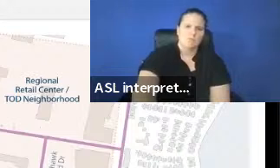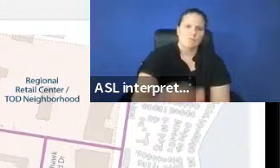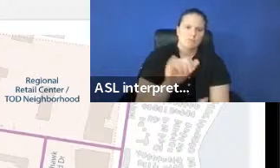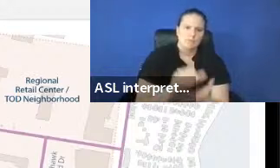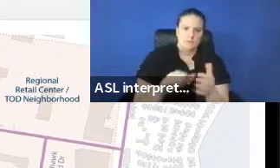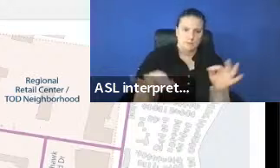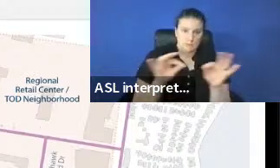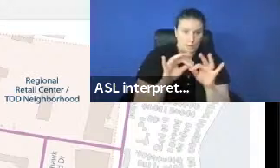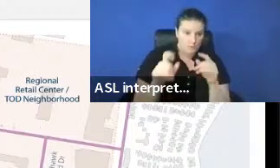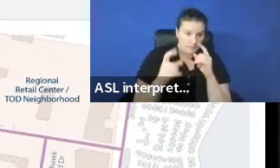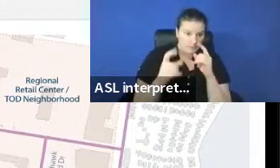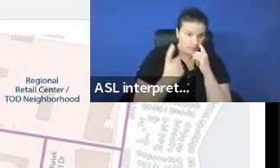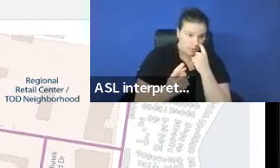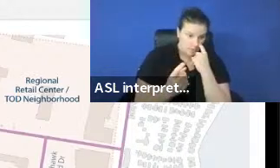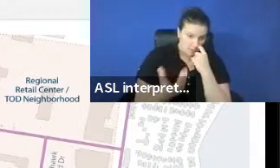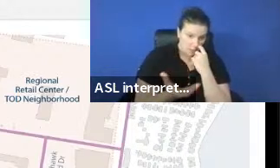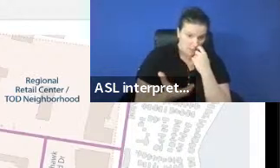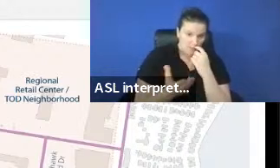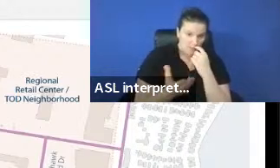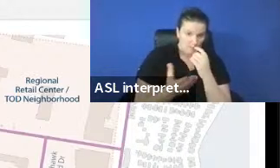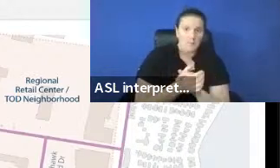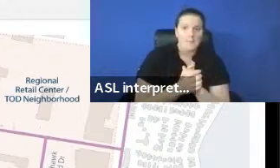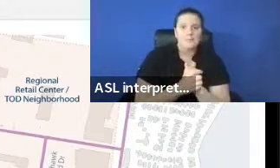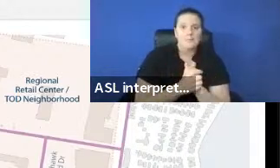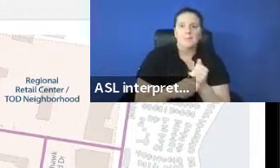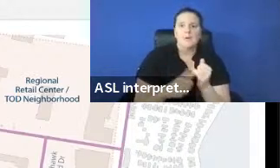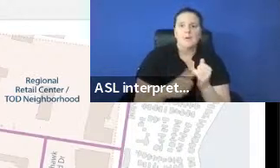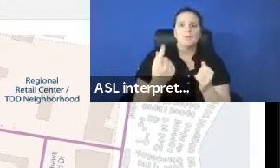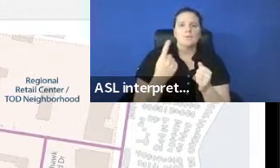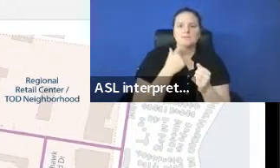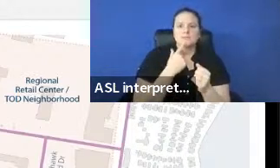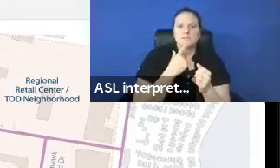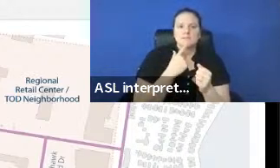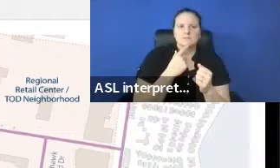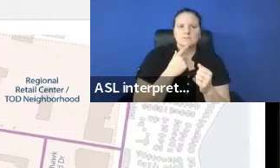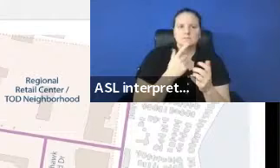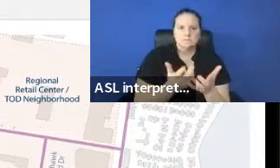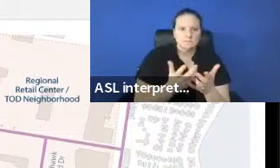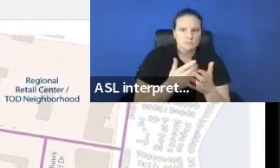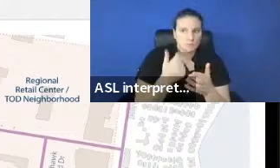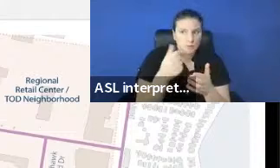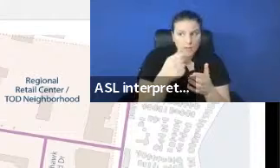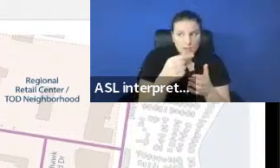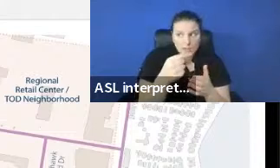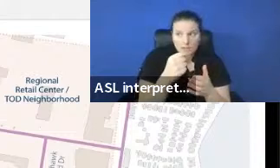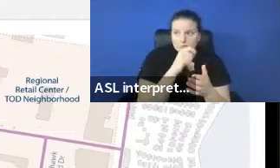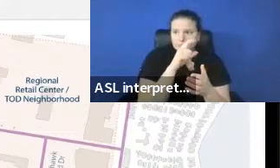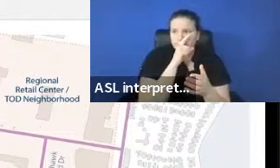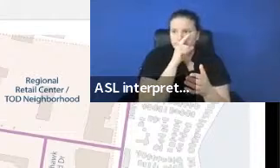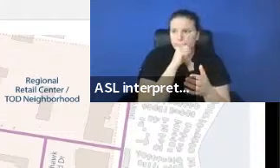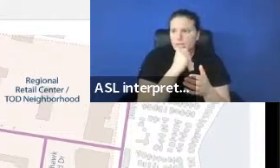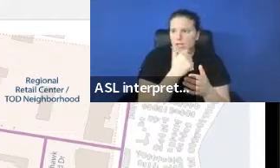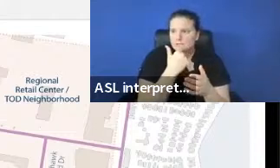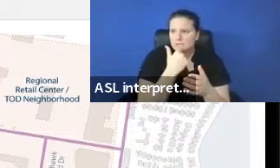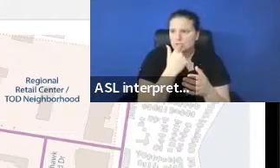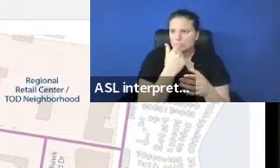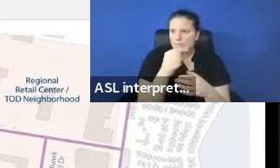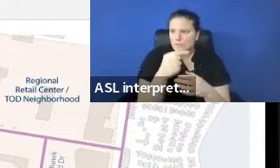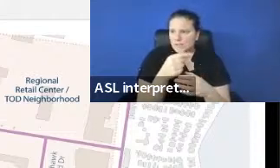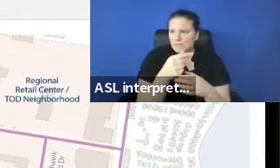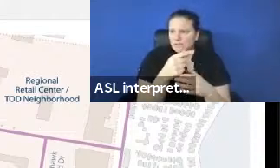here. And then the other one is, it says shared use paths are in green, and I don't see any green, so I don't even know where those